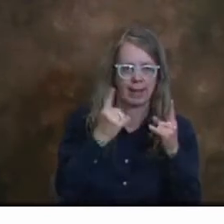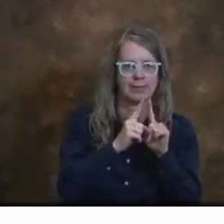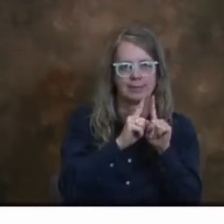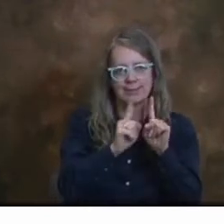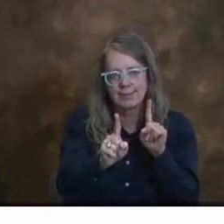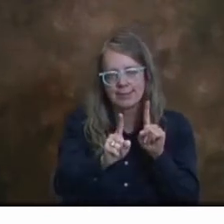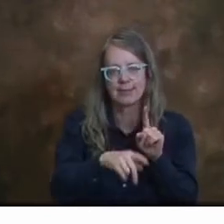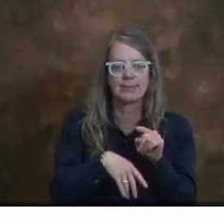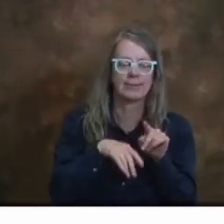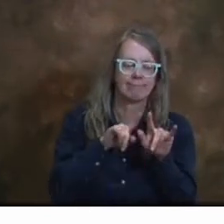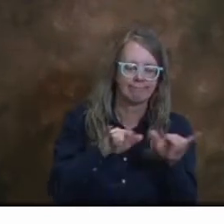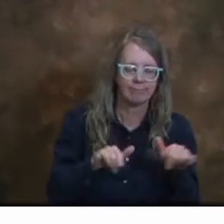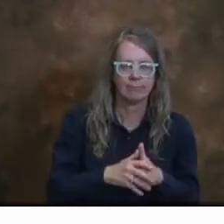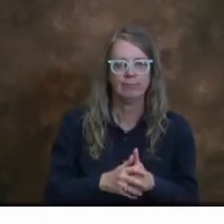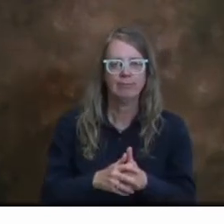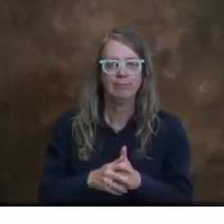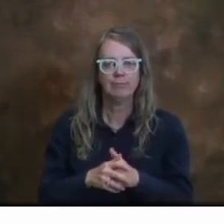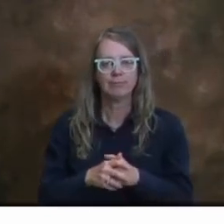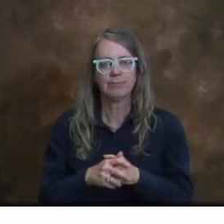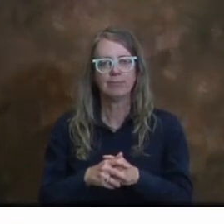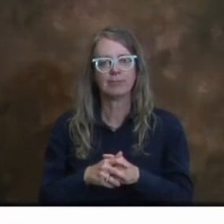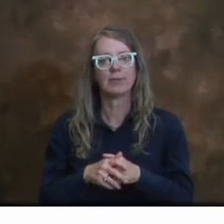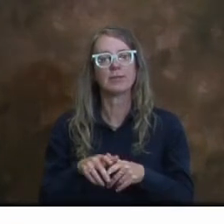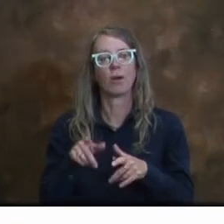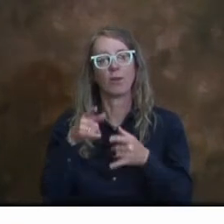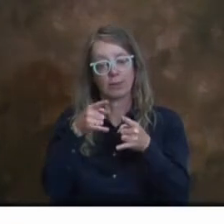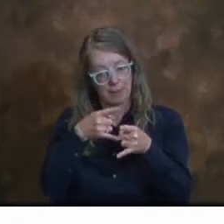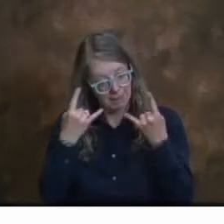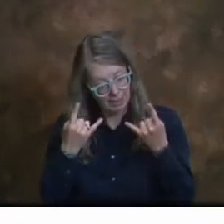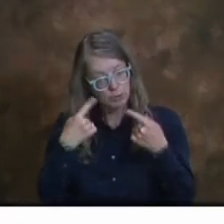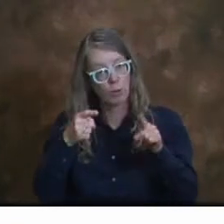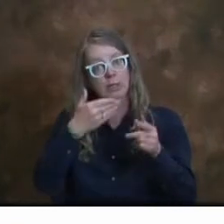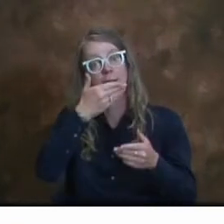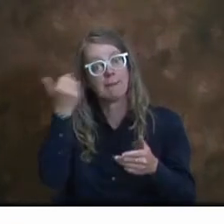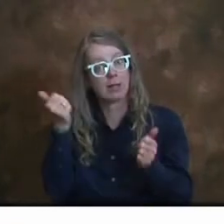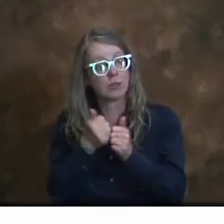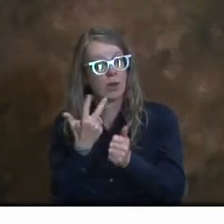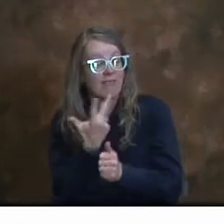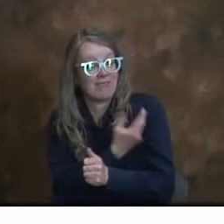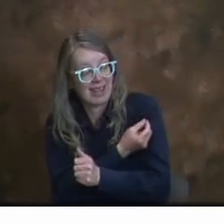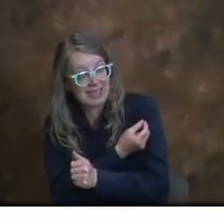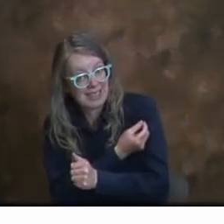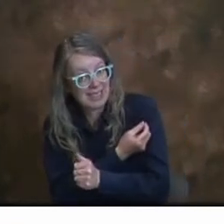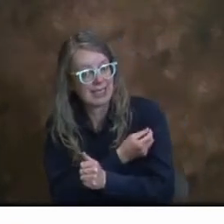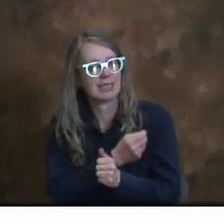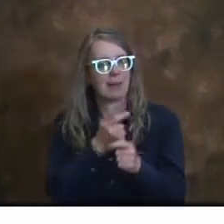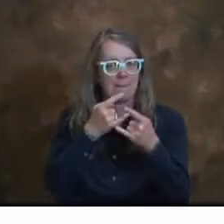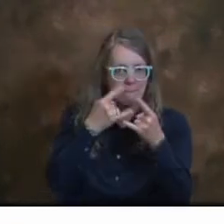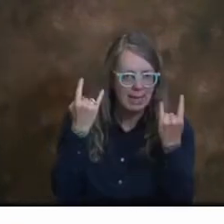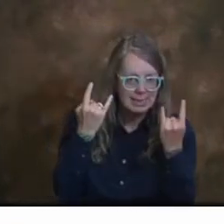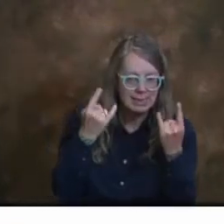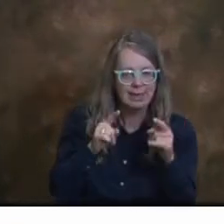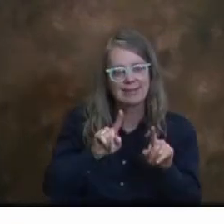In addition, these measures work best when working together: vaccine, masking, testing, and staying home